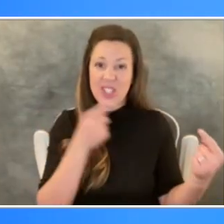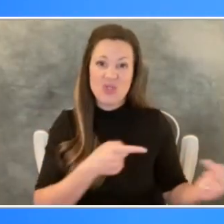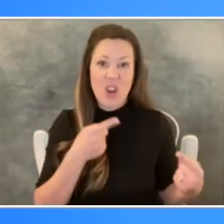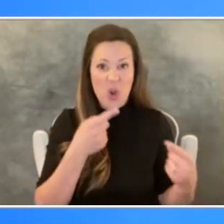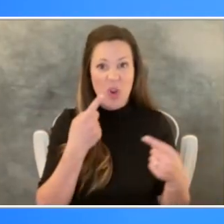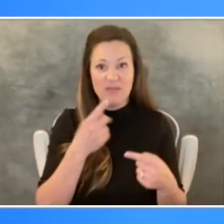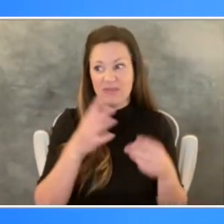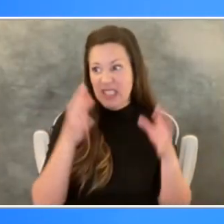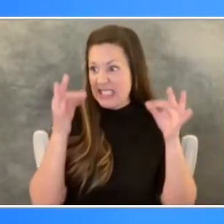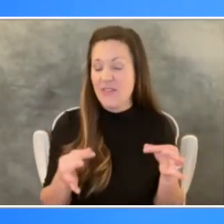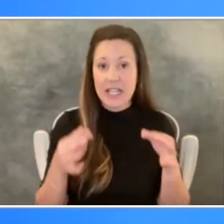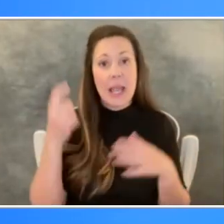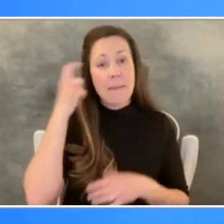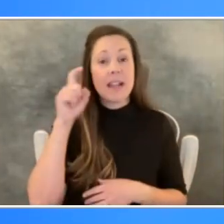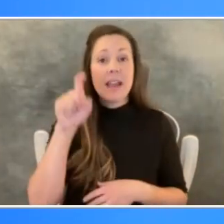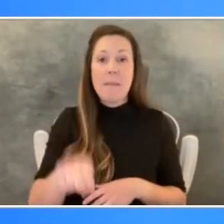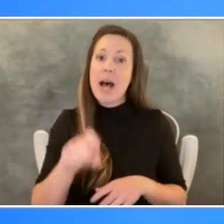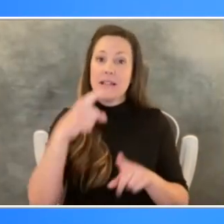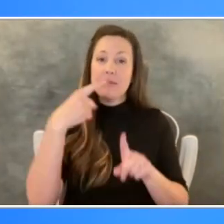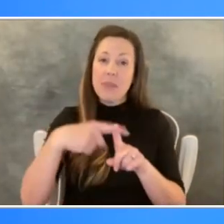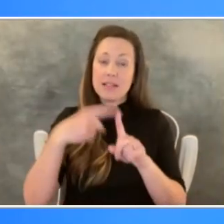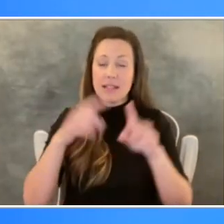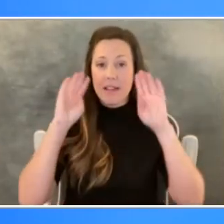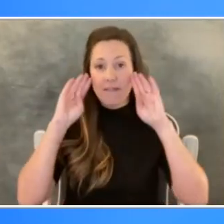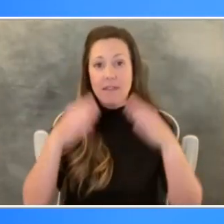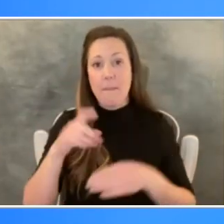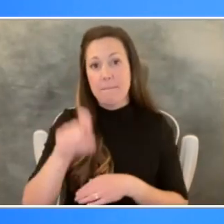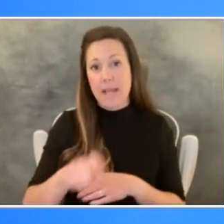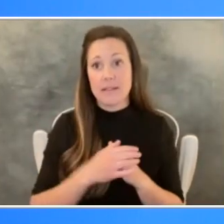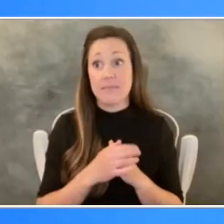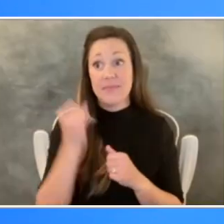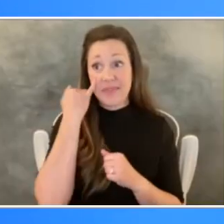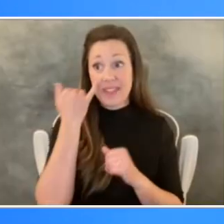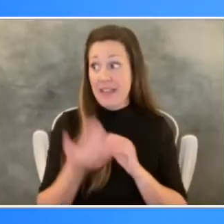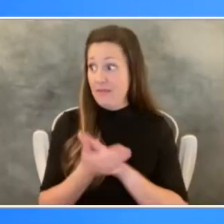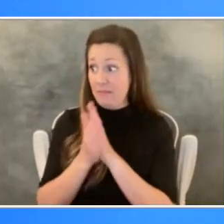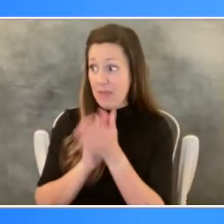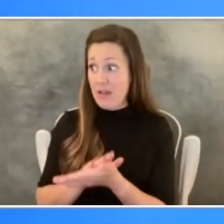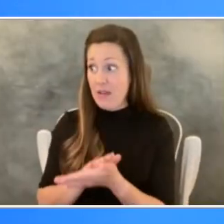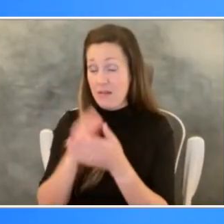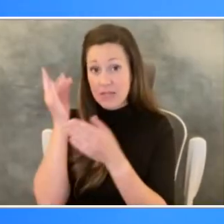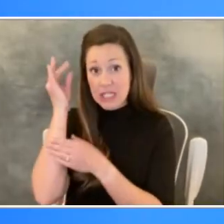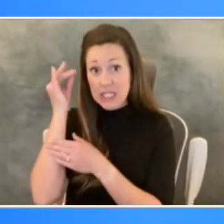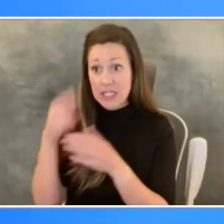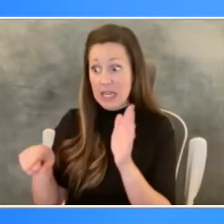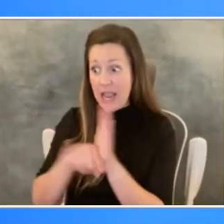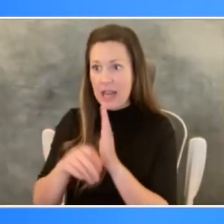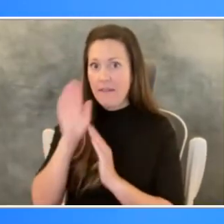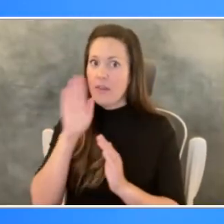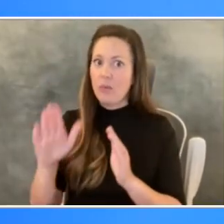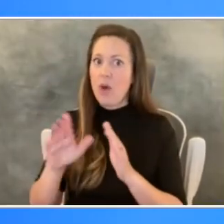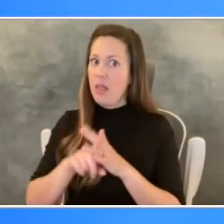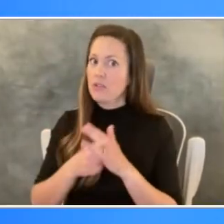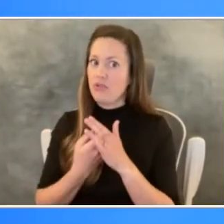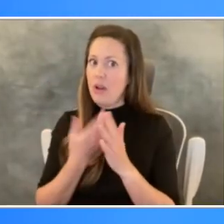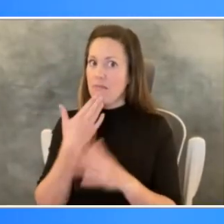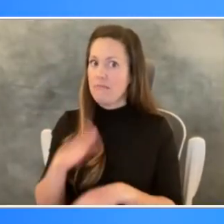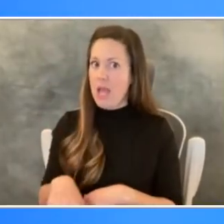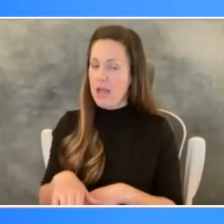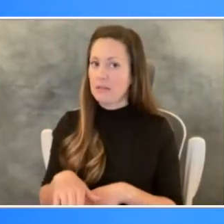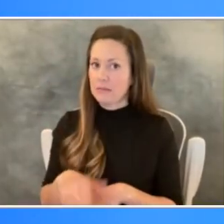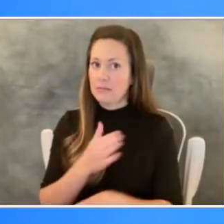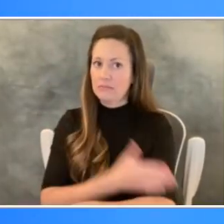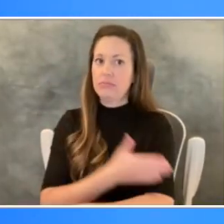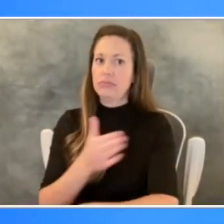positive headspace, I'd say, the whole time, because if you get negative, then it's going to start going bad and bad. So yeah, just staying in a